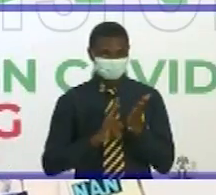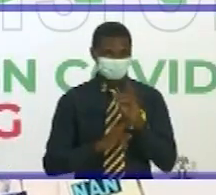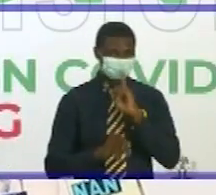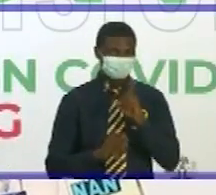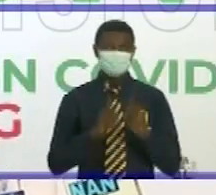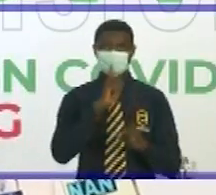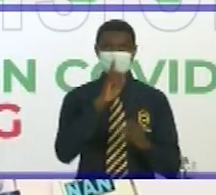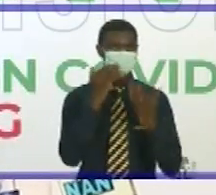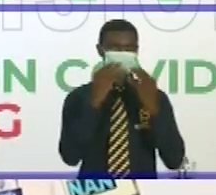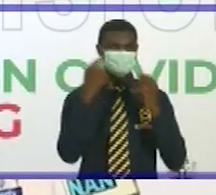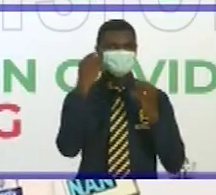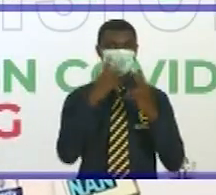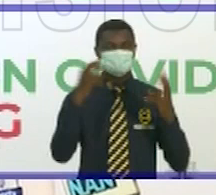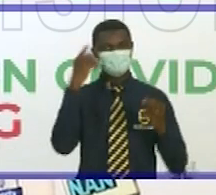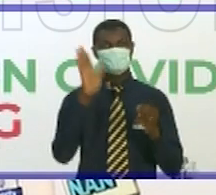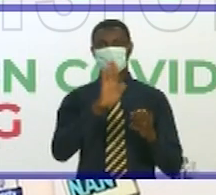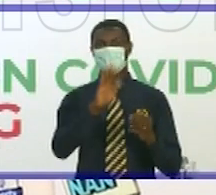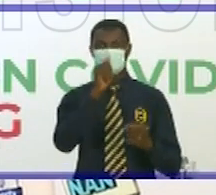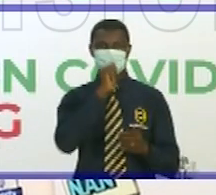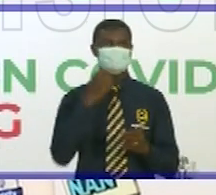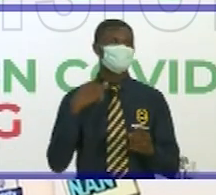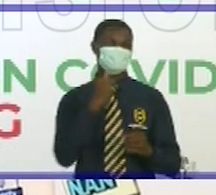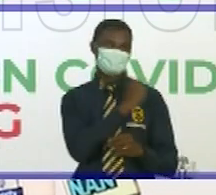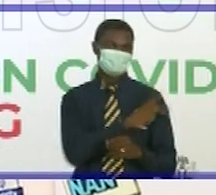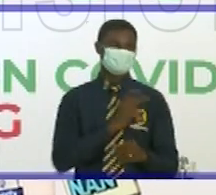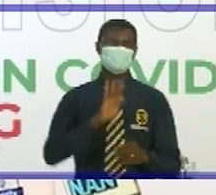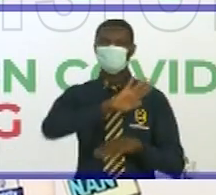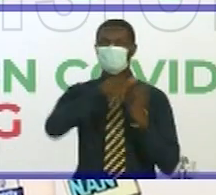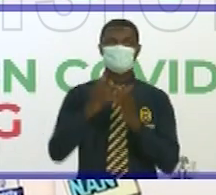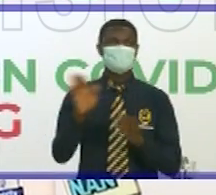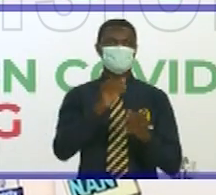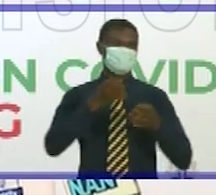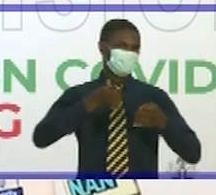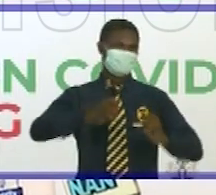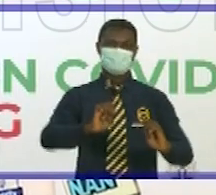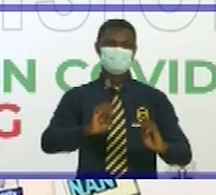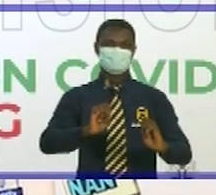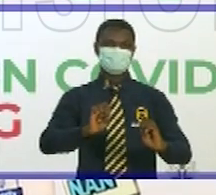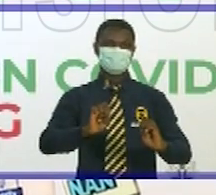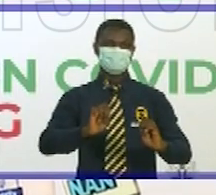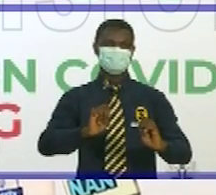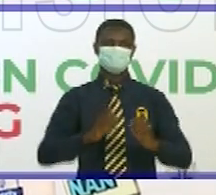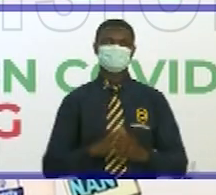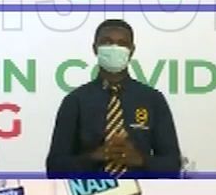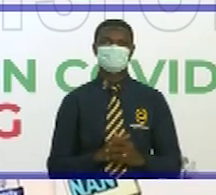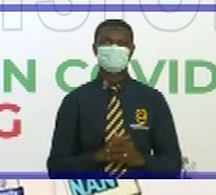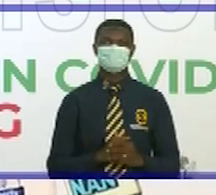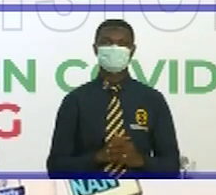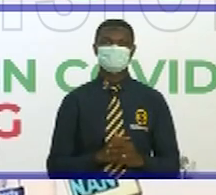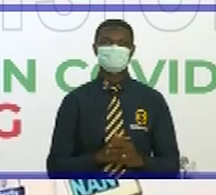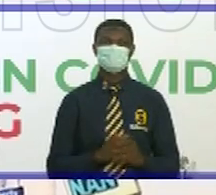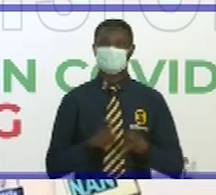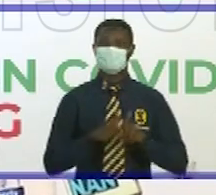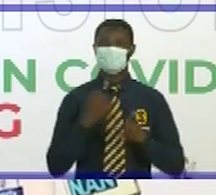truly thank you for your patience. We appreciate every effort you are putting in place. to say